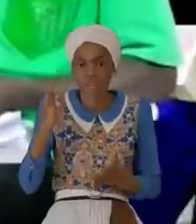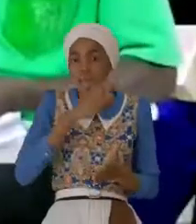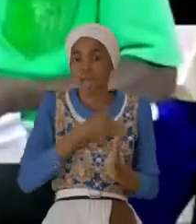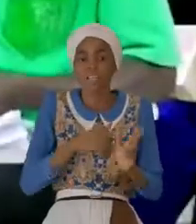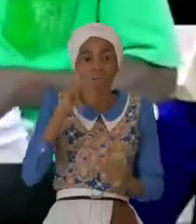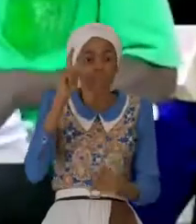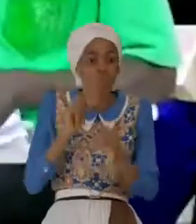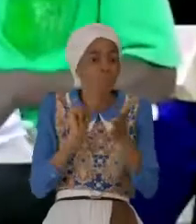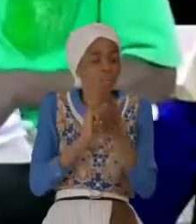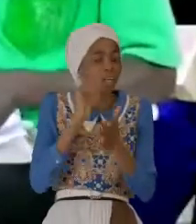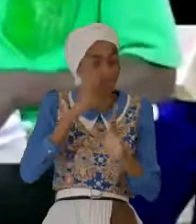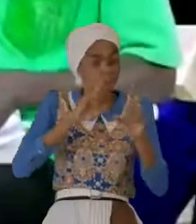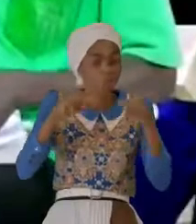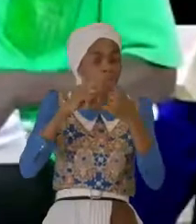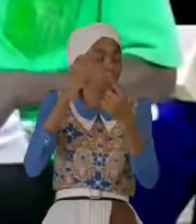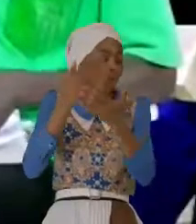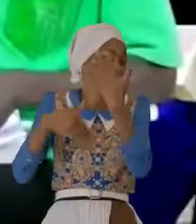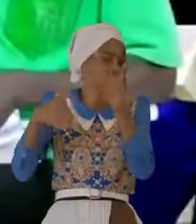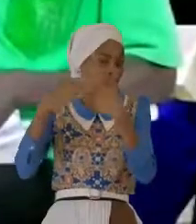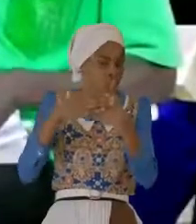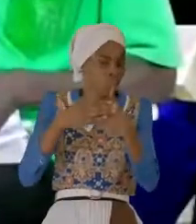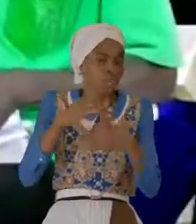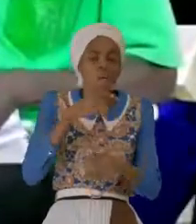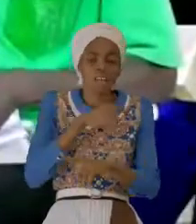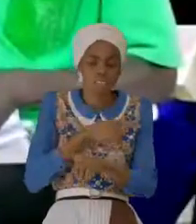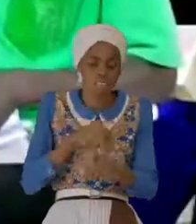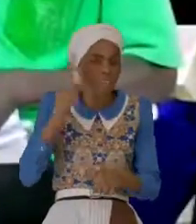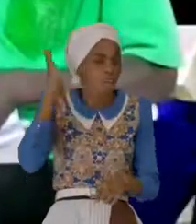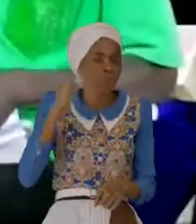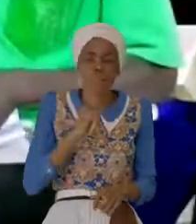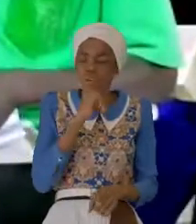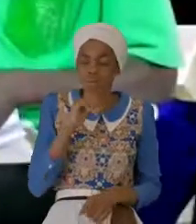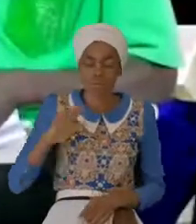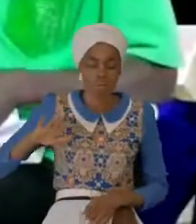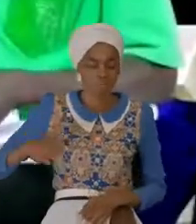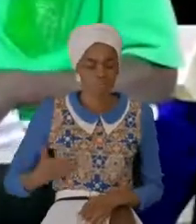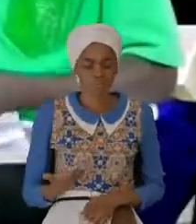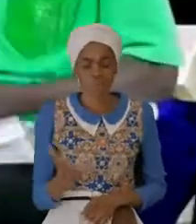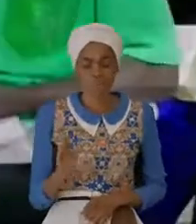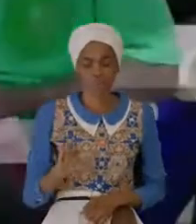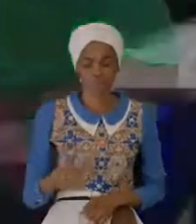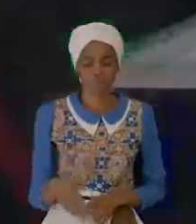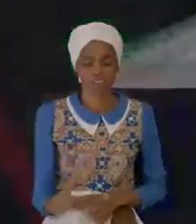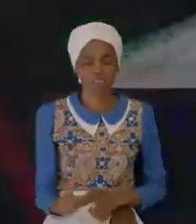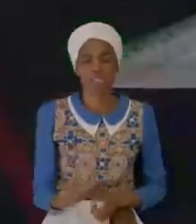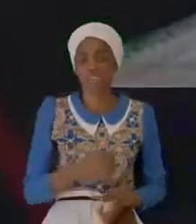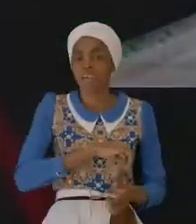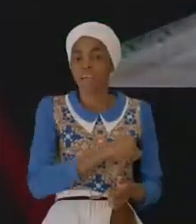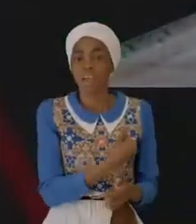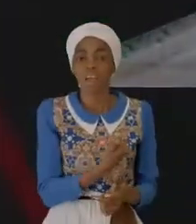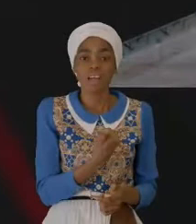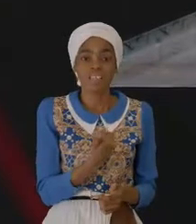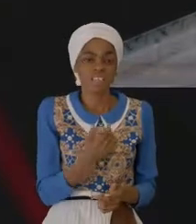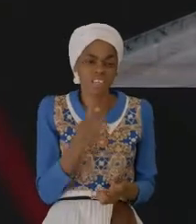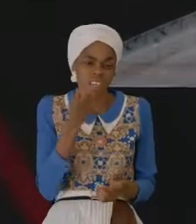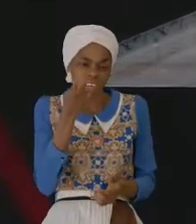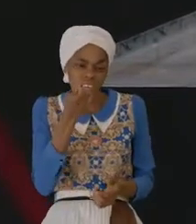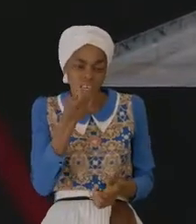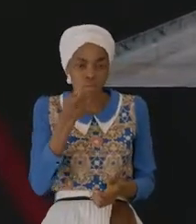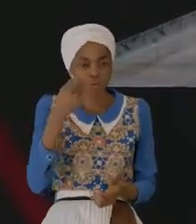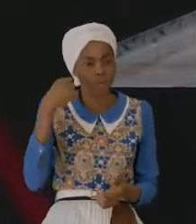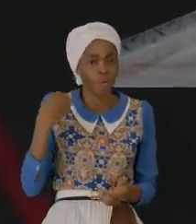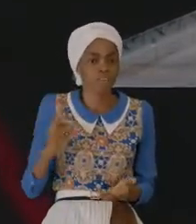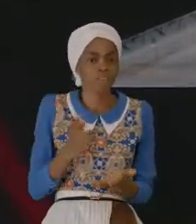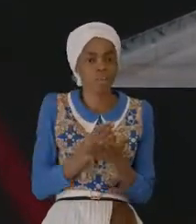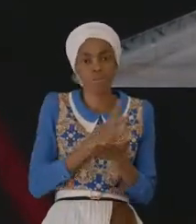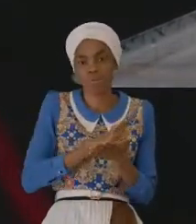to get to heaven they will not compromise any iota of the Holiness life